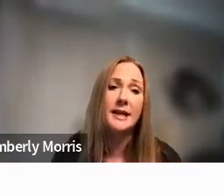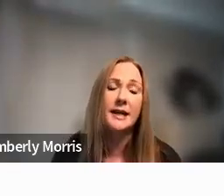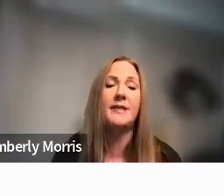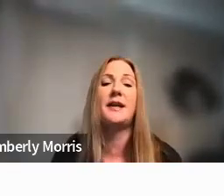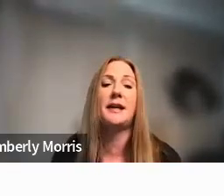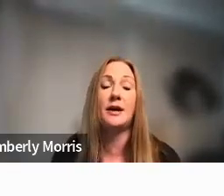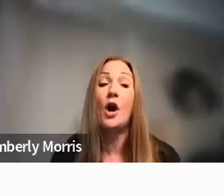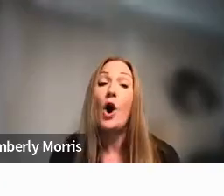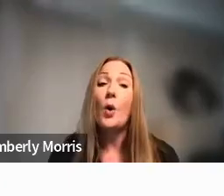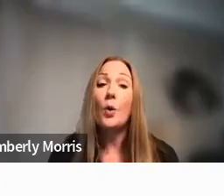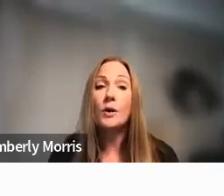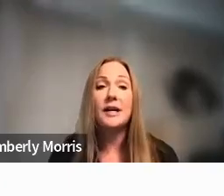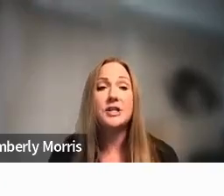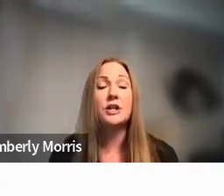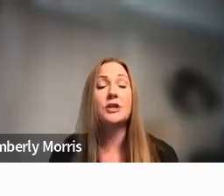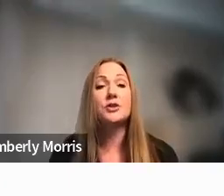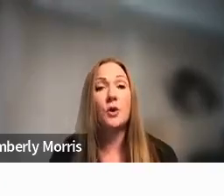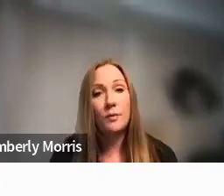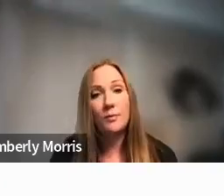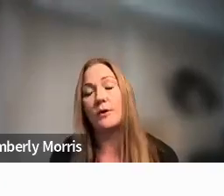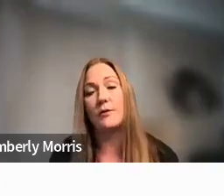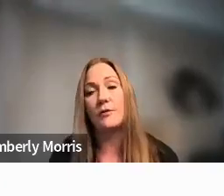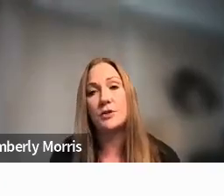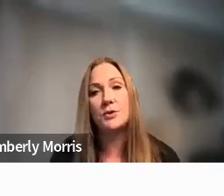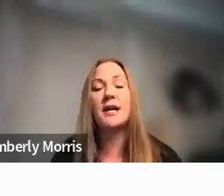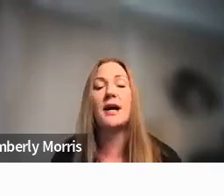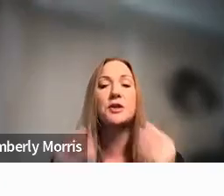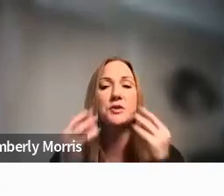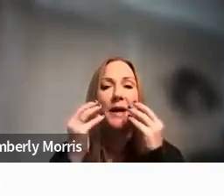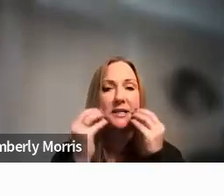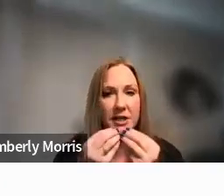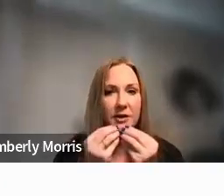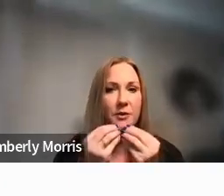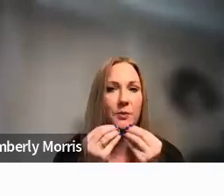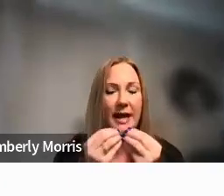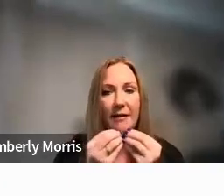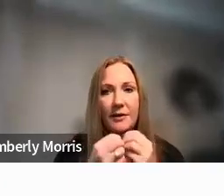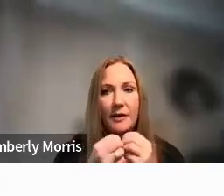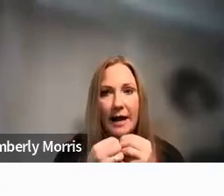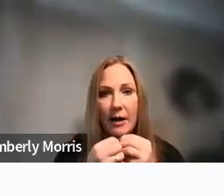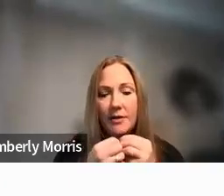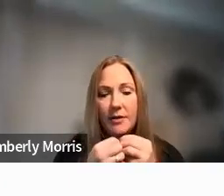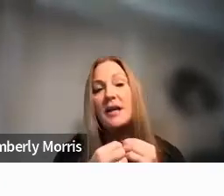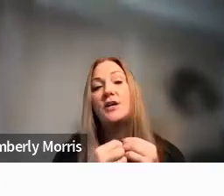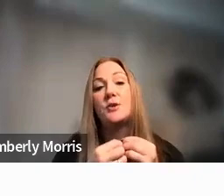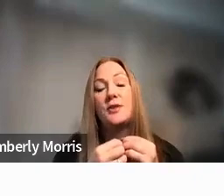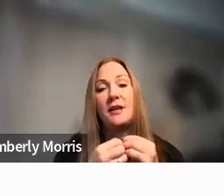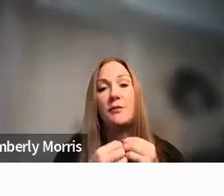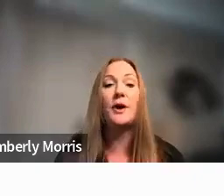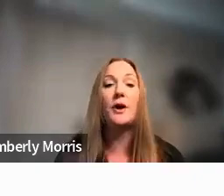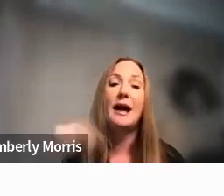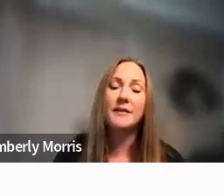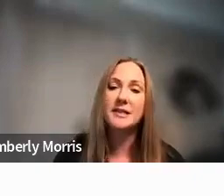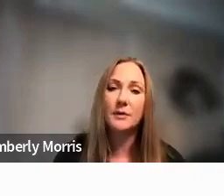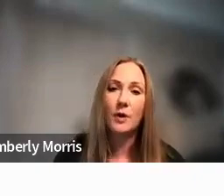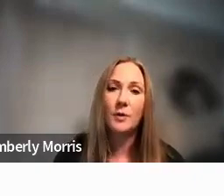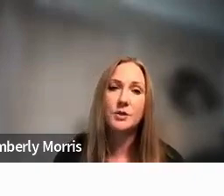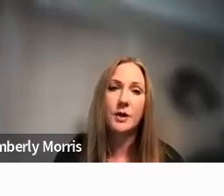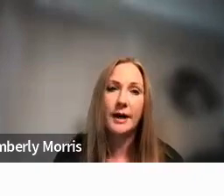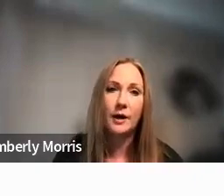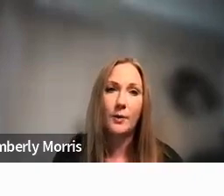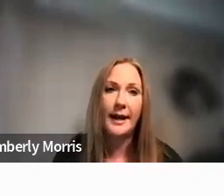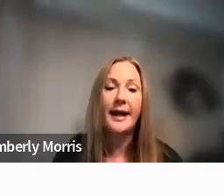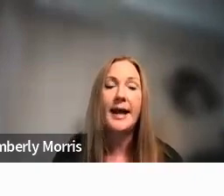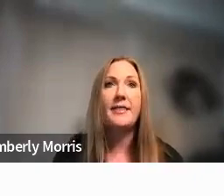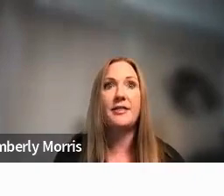fatigue with eating. And then again, oral hygiene is so important for reducing how much bacteria we have in our mouth, so that if we are having some go